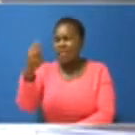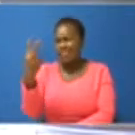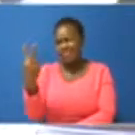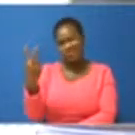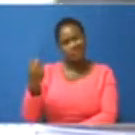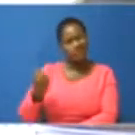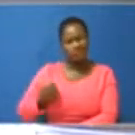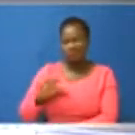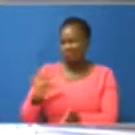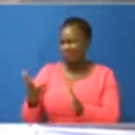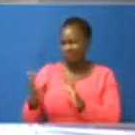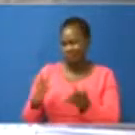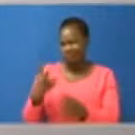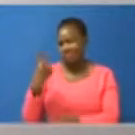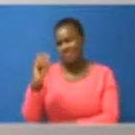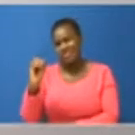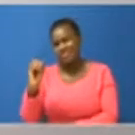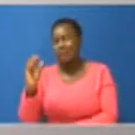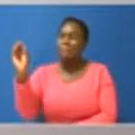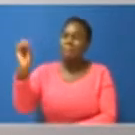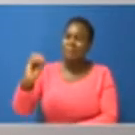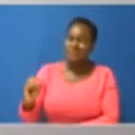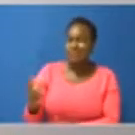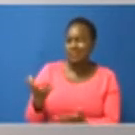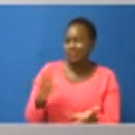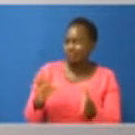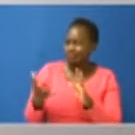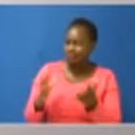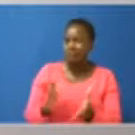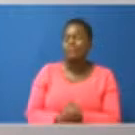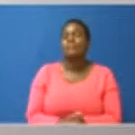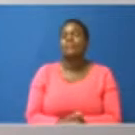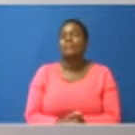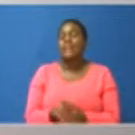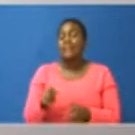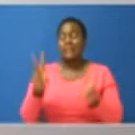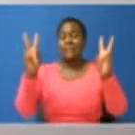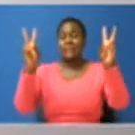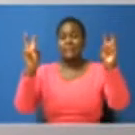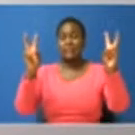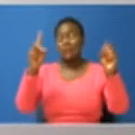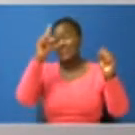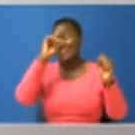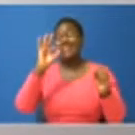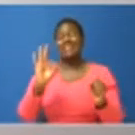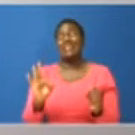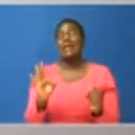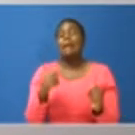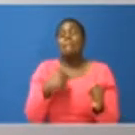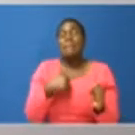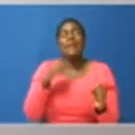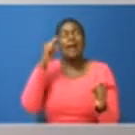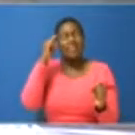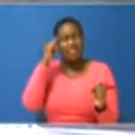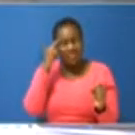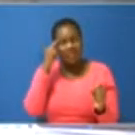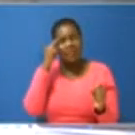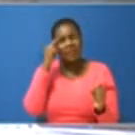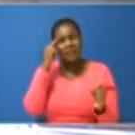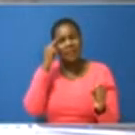ladies did about 20 percent uh this is an issue i mean on a serious note i think i think